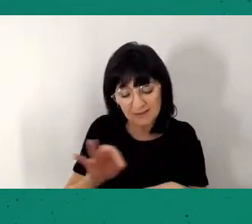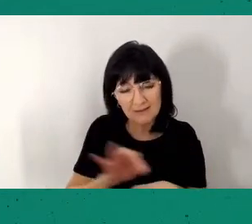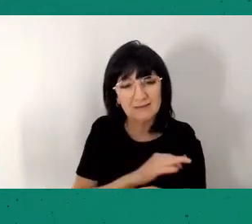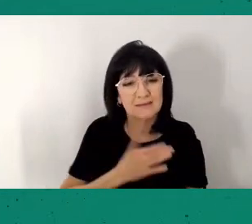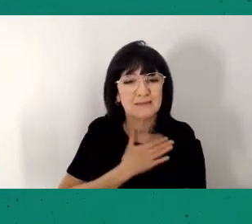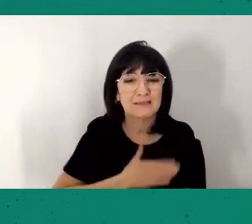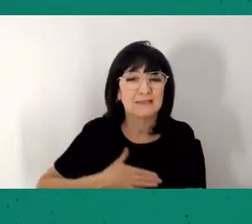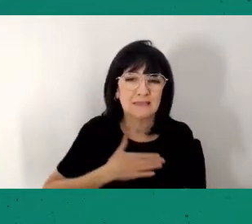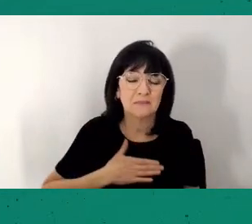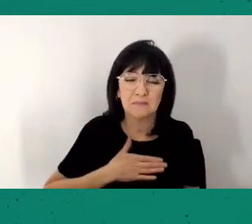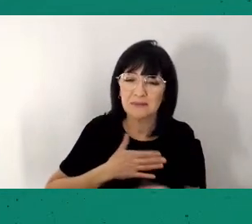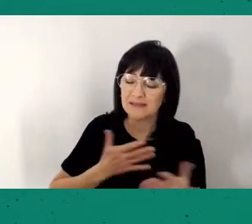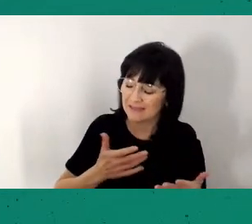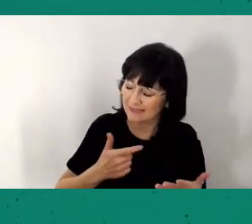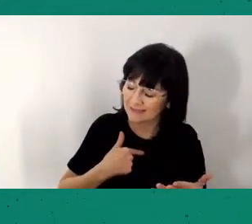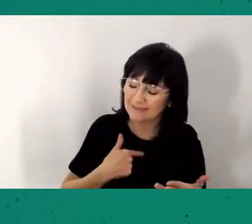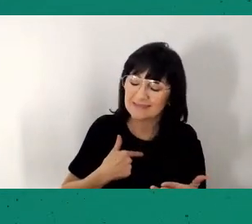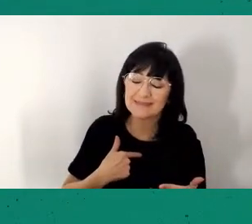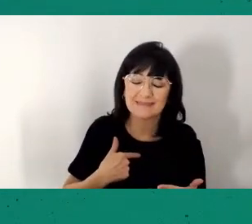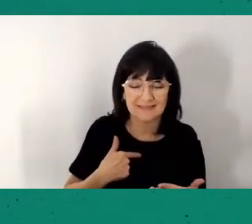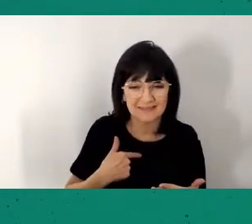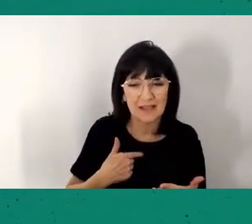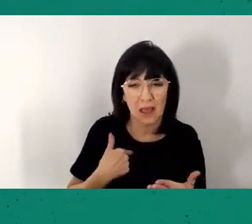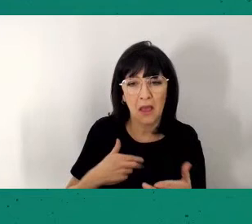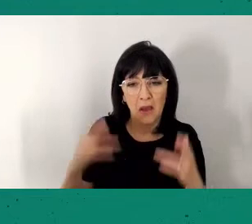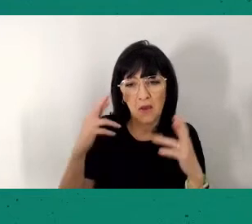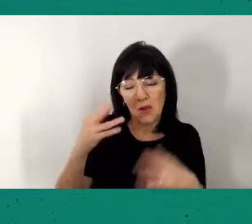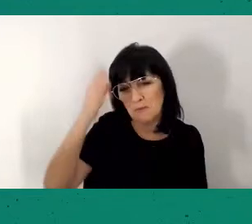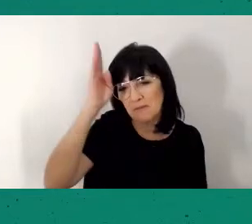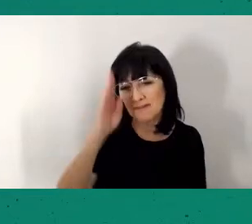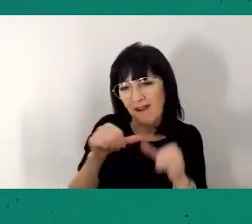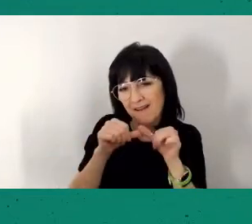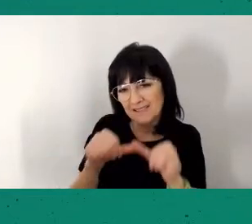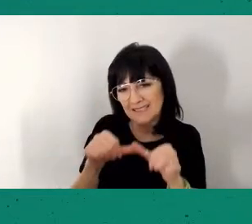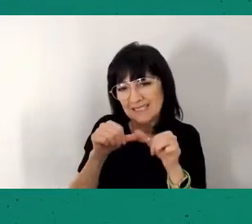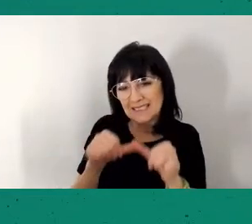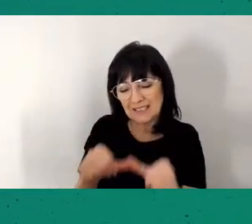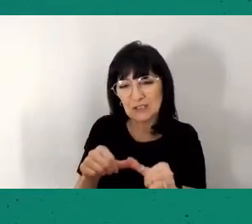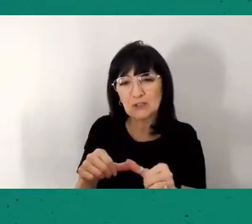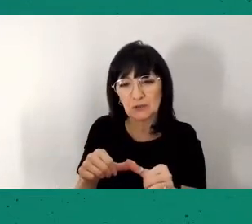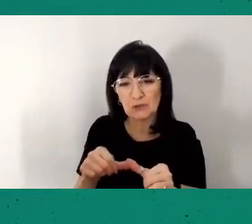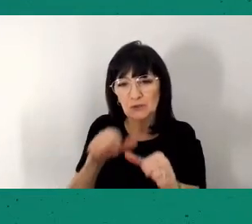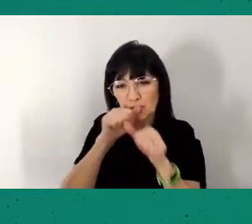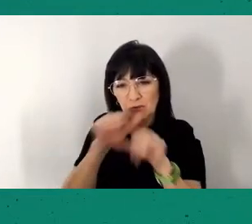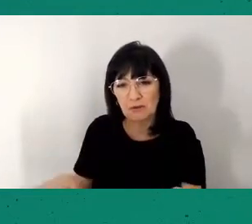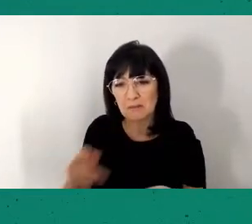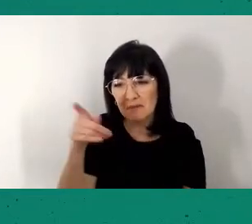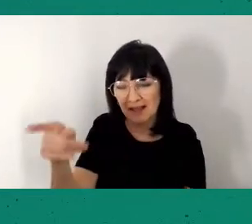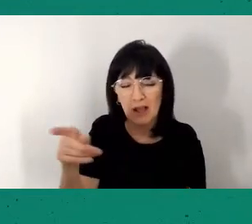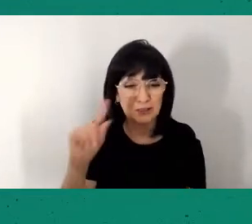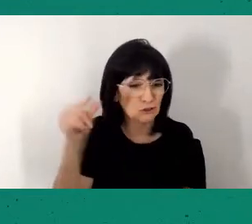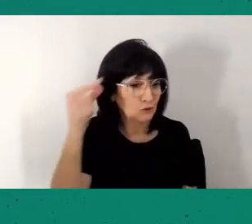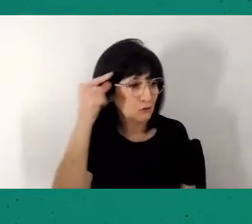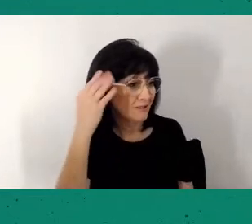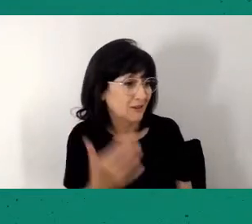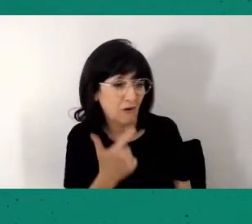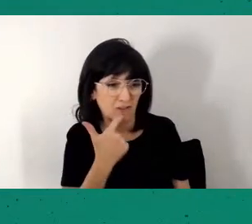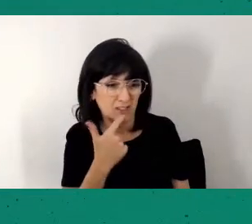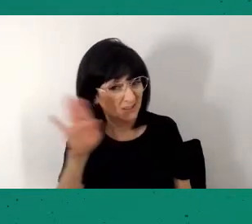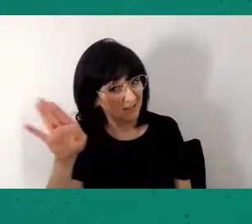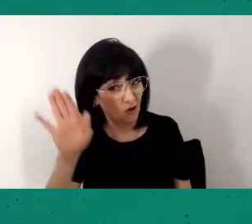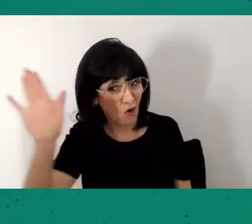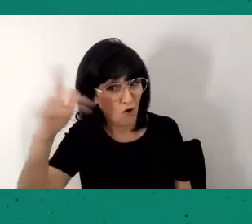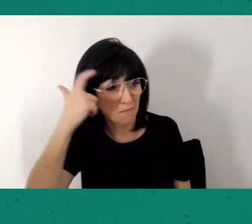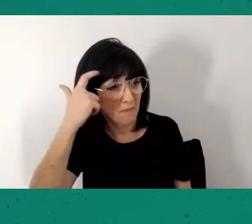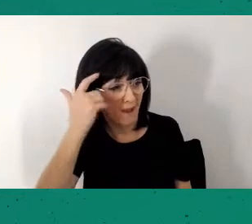you, is all I can say. Thank you. Her mind works better than mine, I can tell you that. Well, all you have to do is